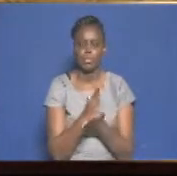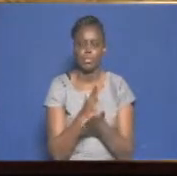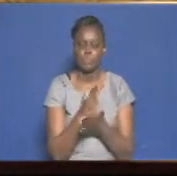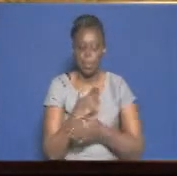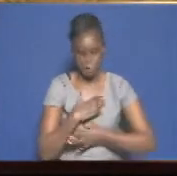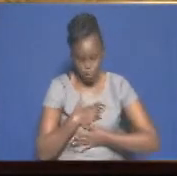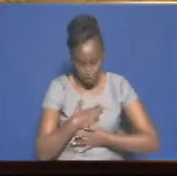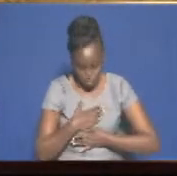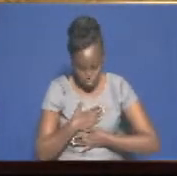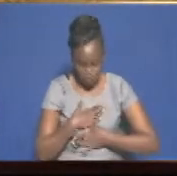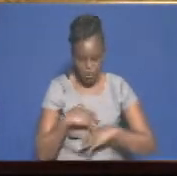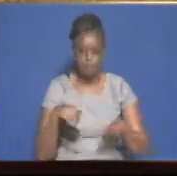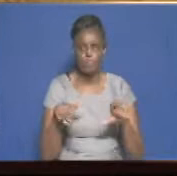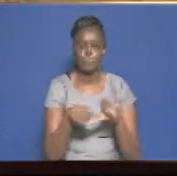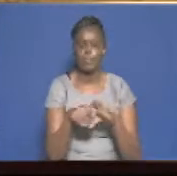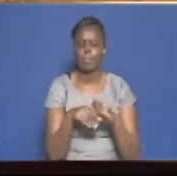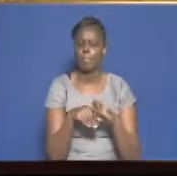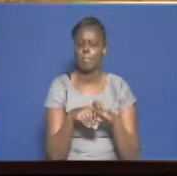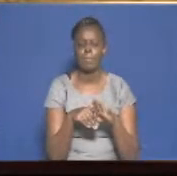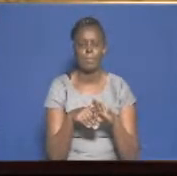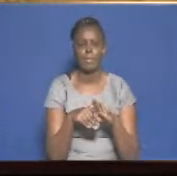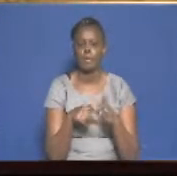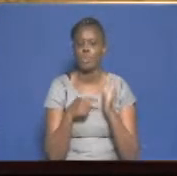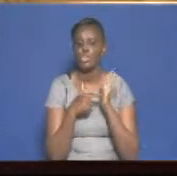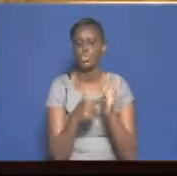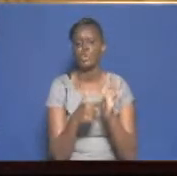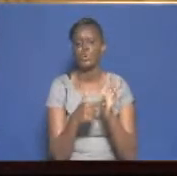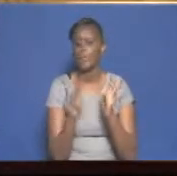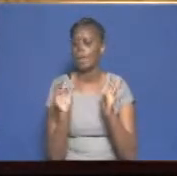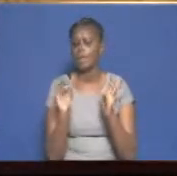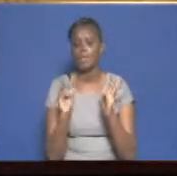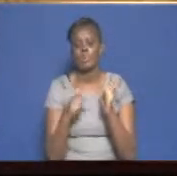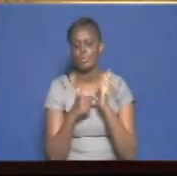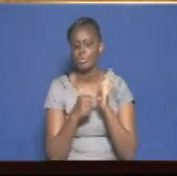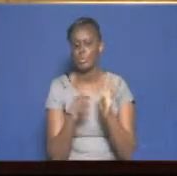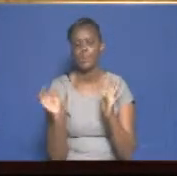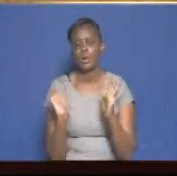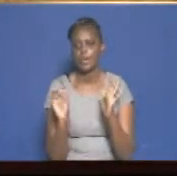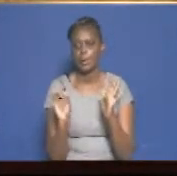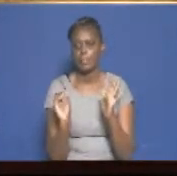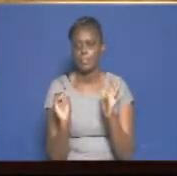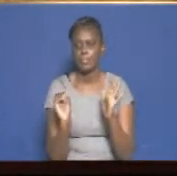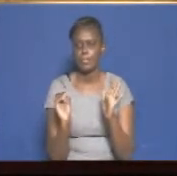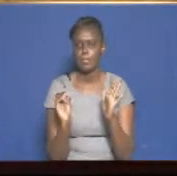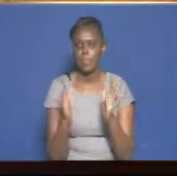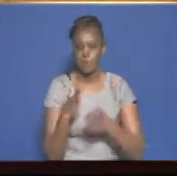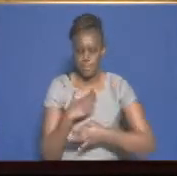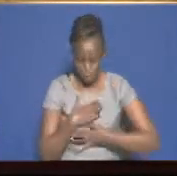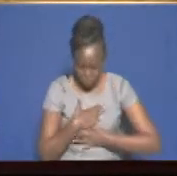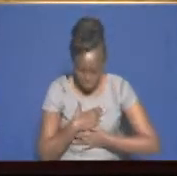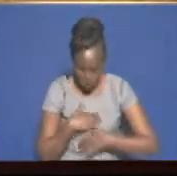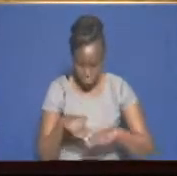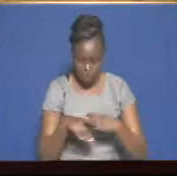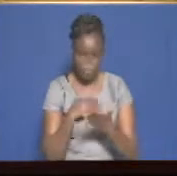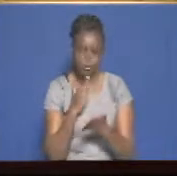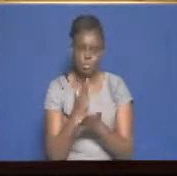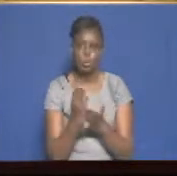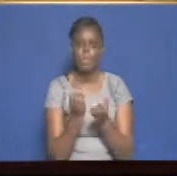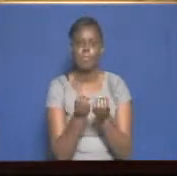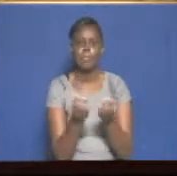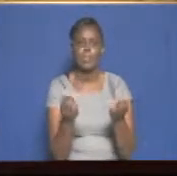Members... No, they were not showing. There was nothing. No. Honourable Members, I'm sure many of